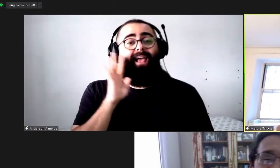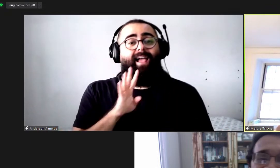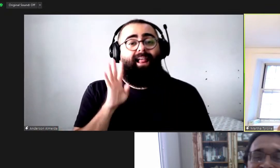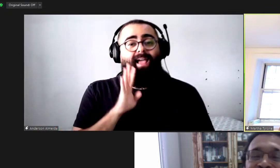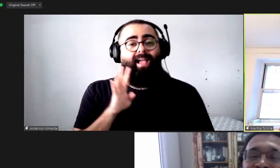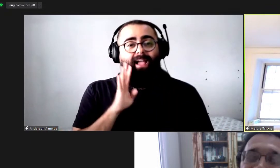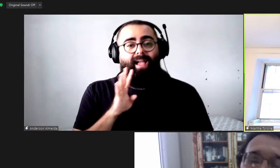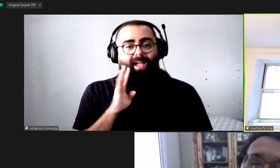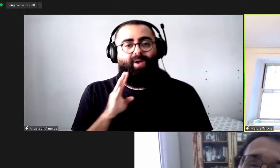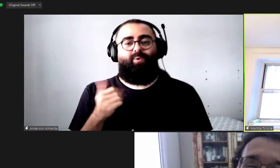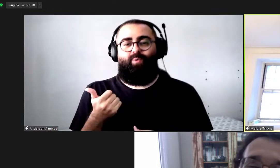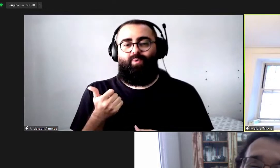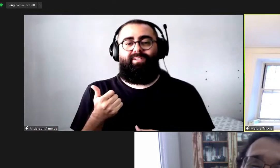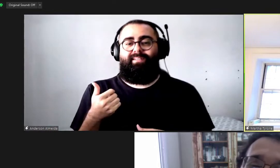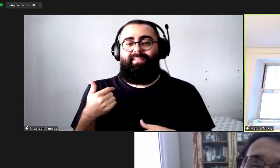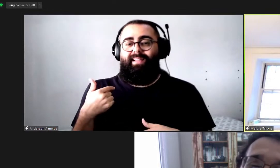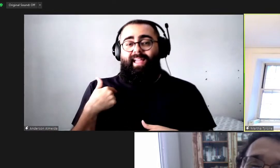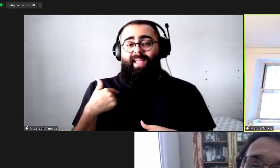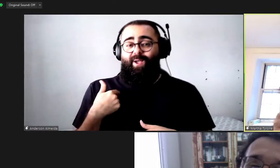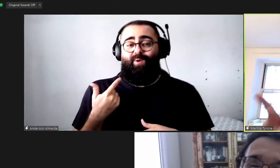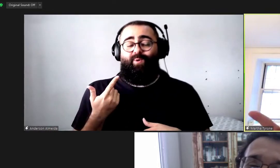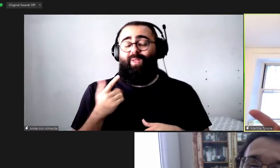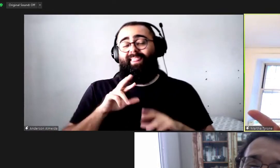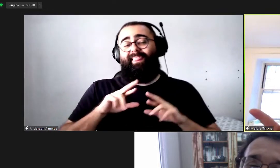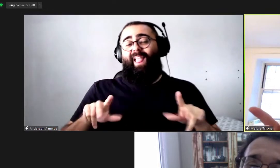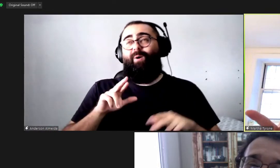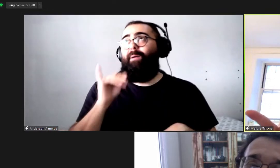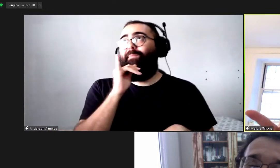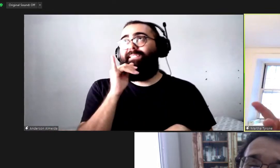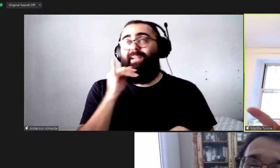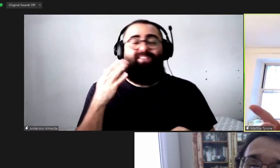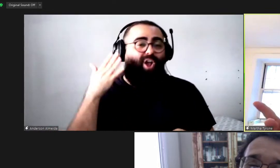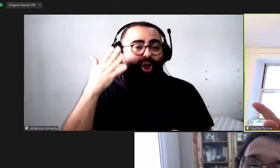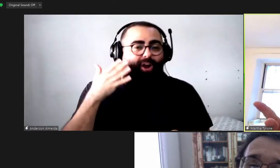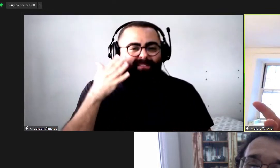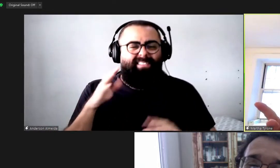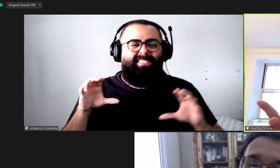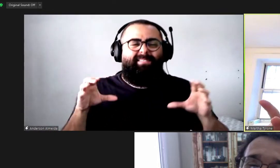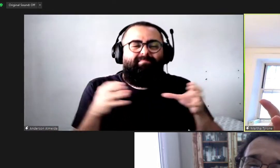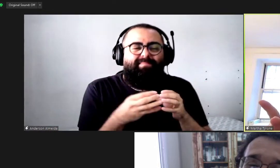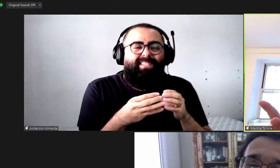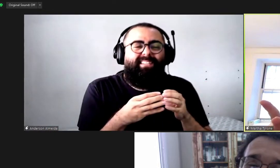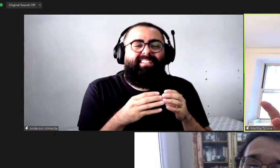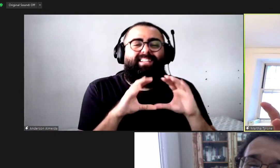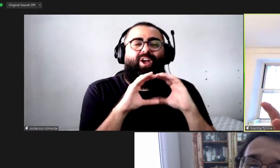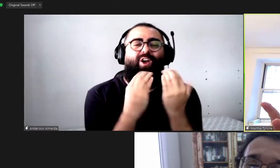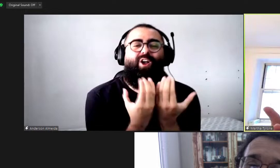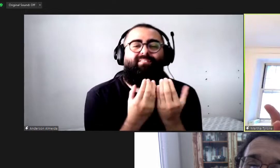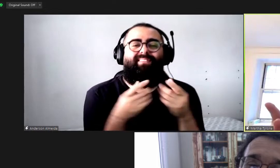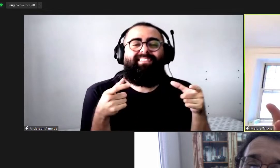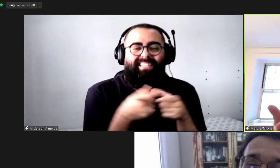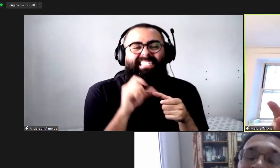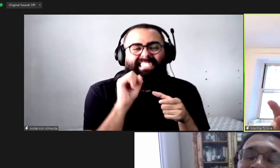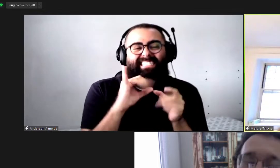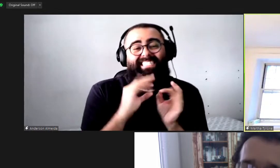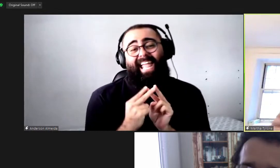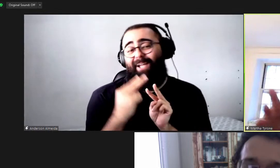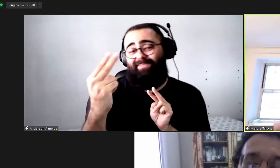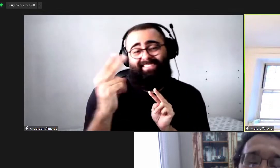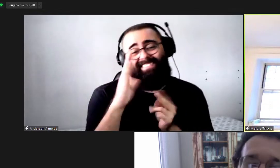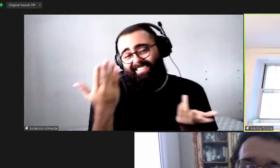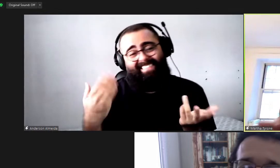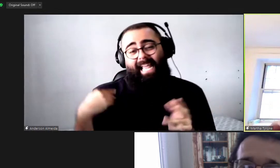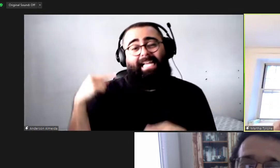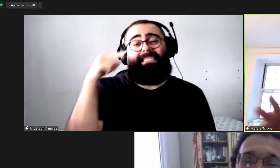do. And, I wouldn't be giving a talk at a small conference in Brazil if we weren't doing this all remotely. So I appreciate